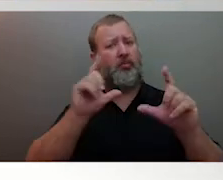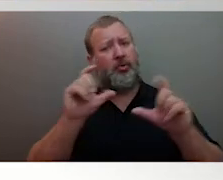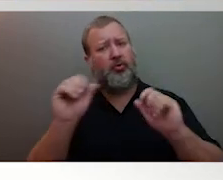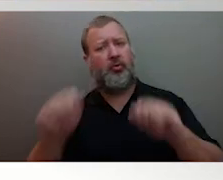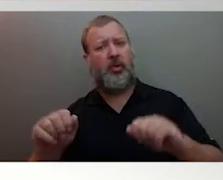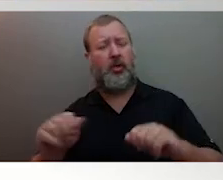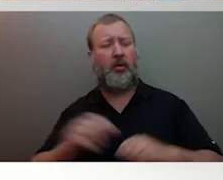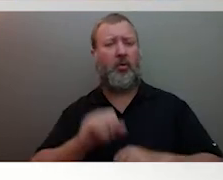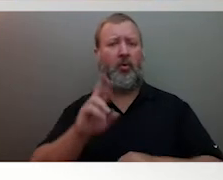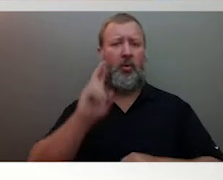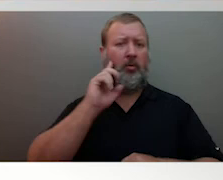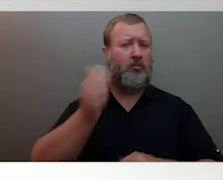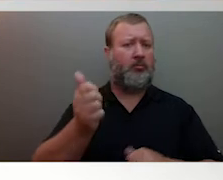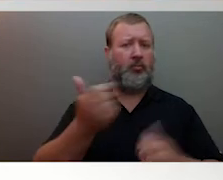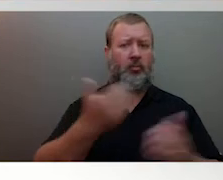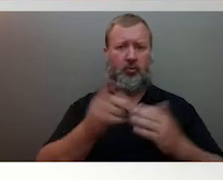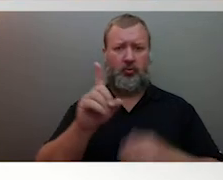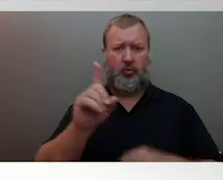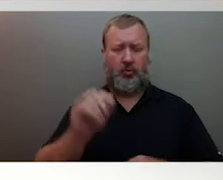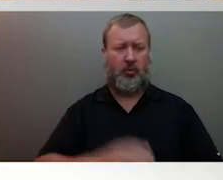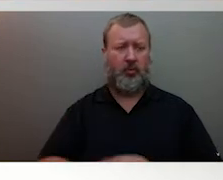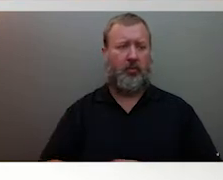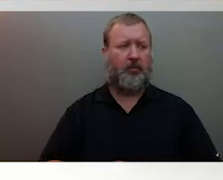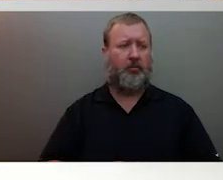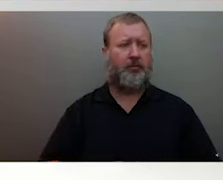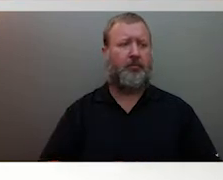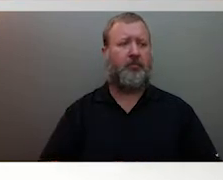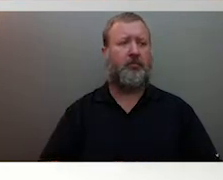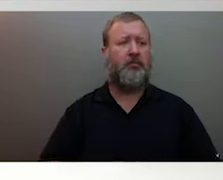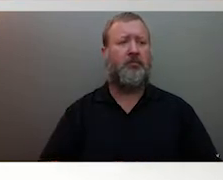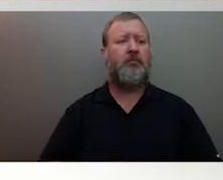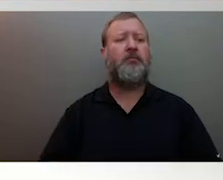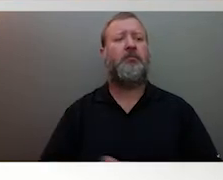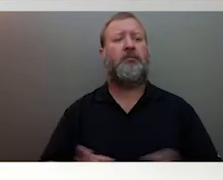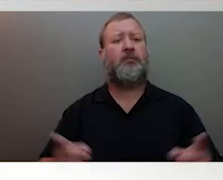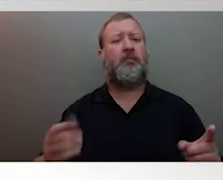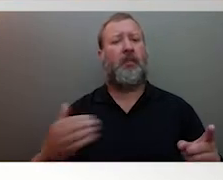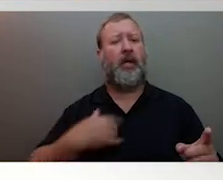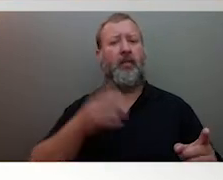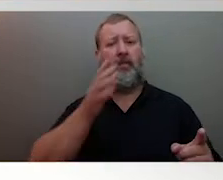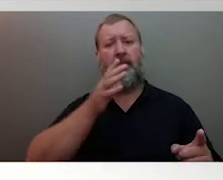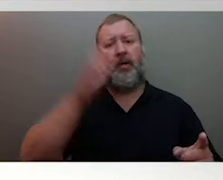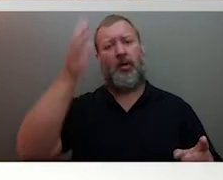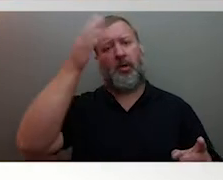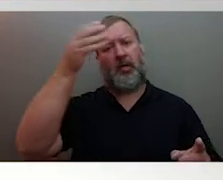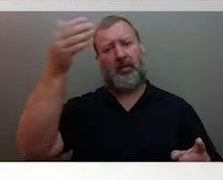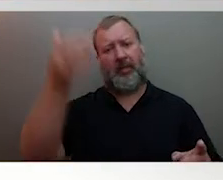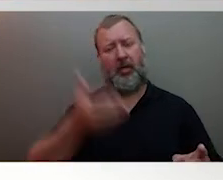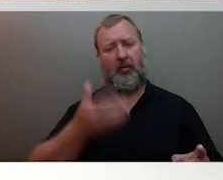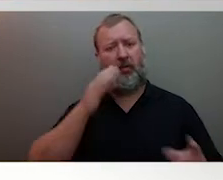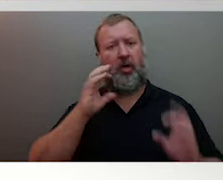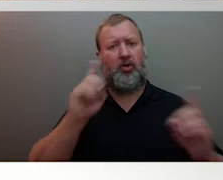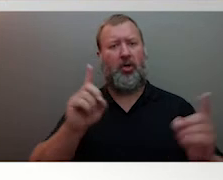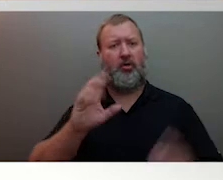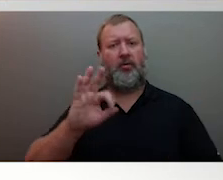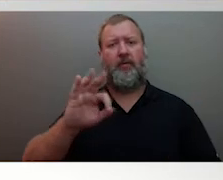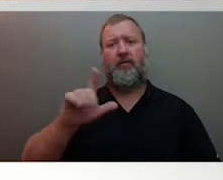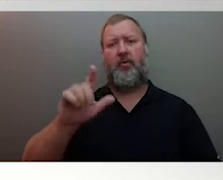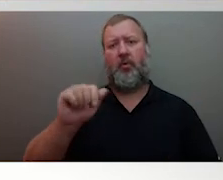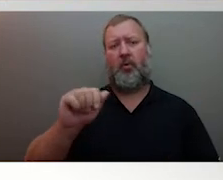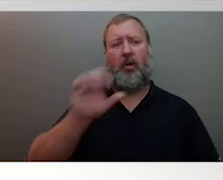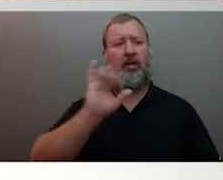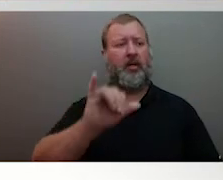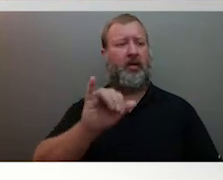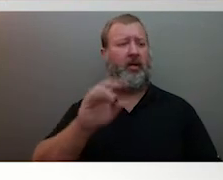it or however you want to handle it. So we also have a Parent's Introduction to Exceptional Student Education in Florida. This